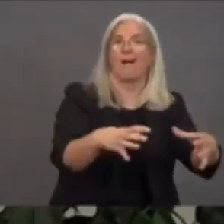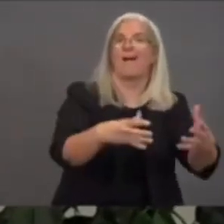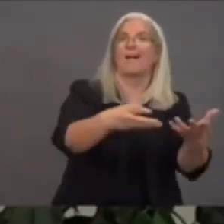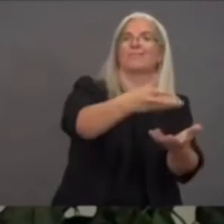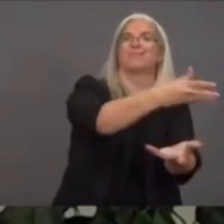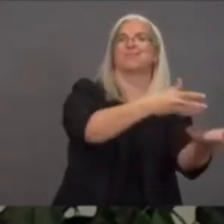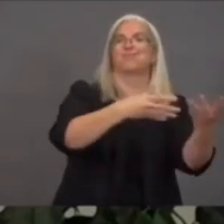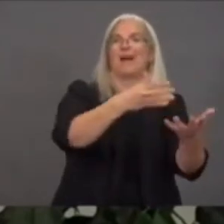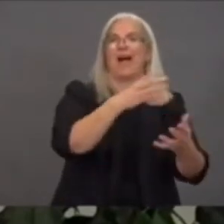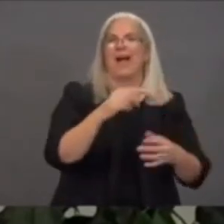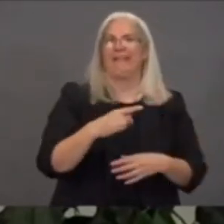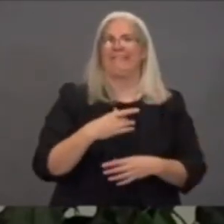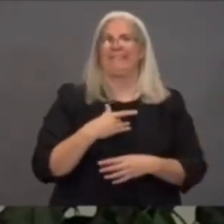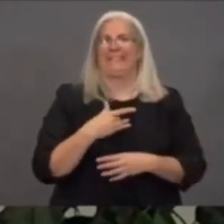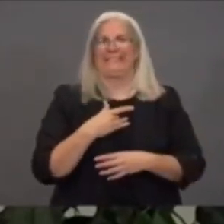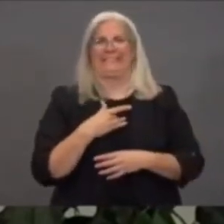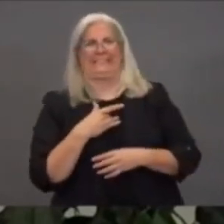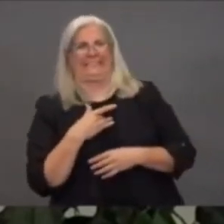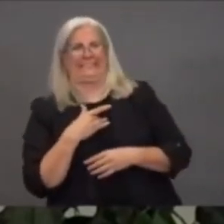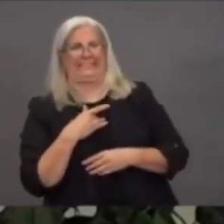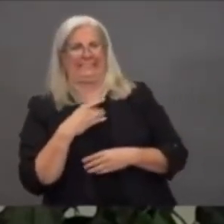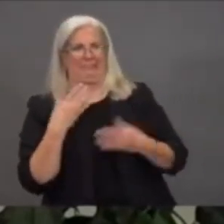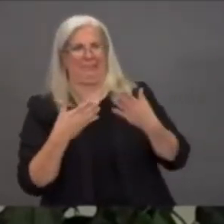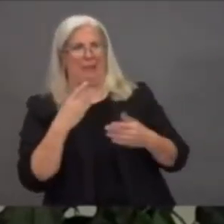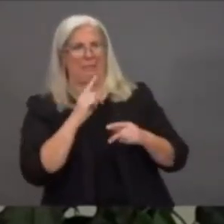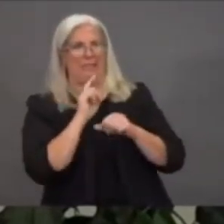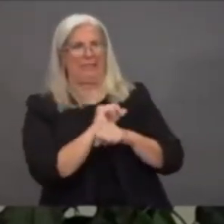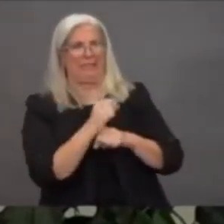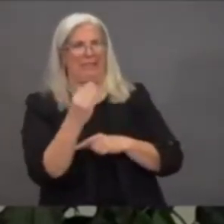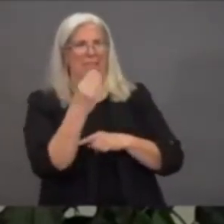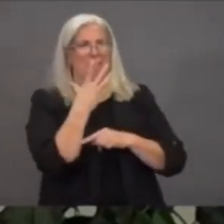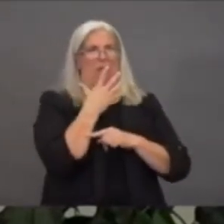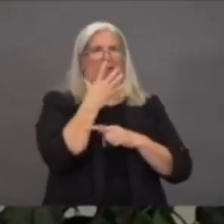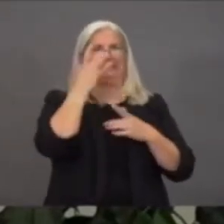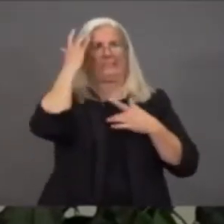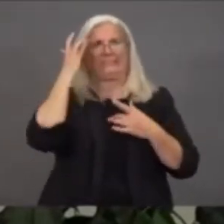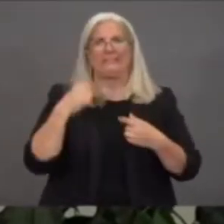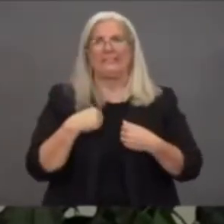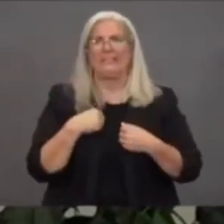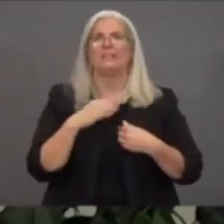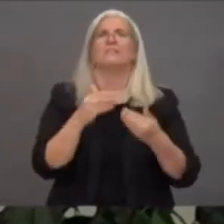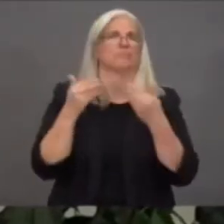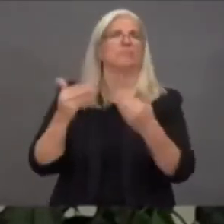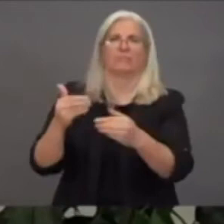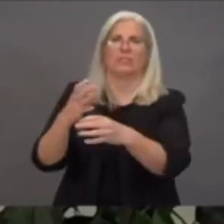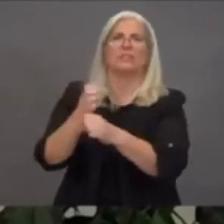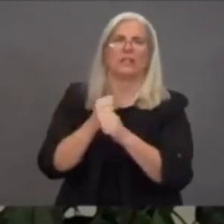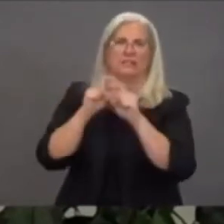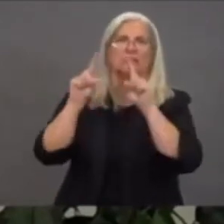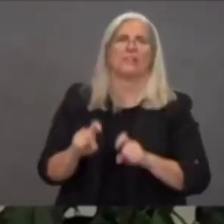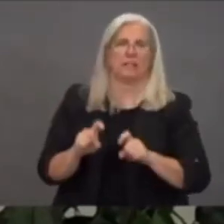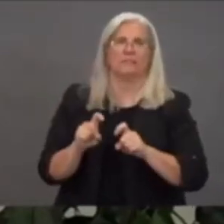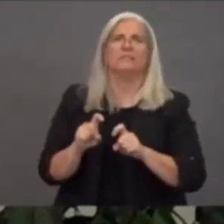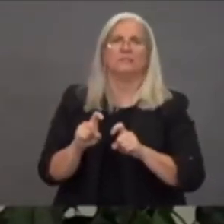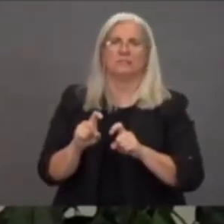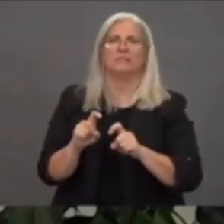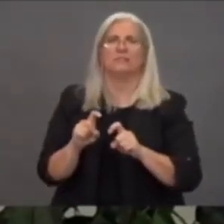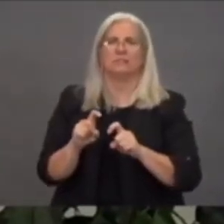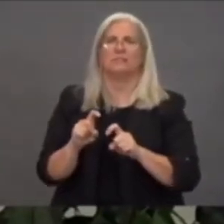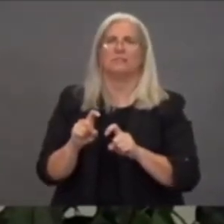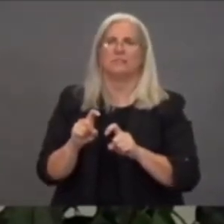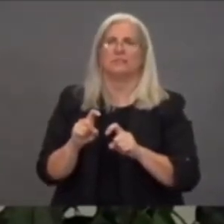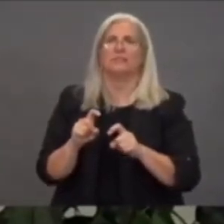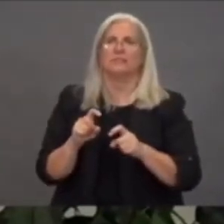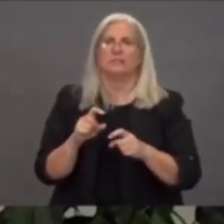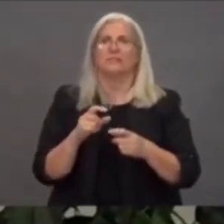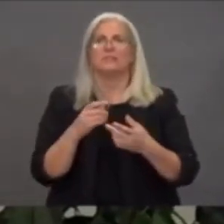practiced or face coverings weren't used, you may want to get tested after attending the gathering, maybe a few days or up to 5 days,